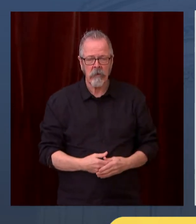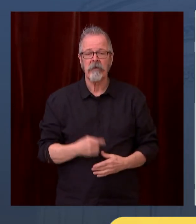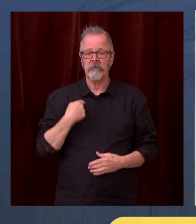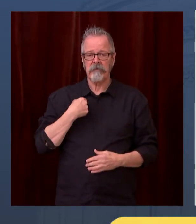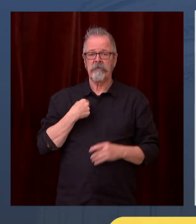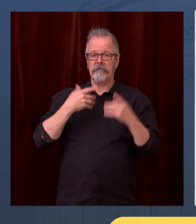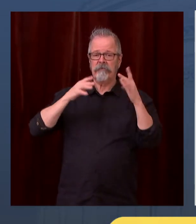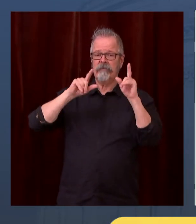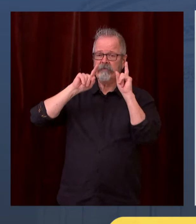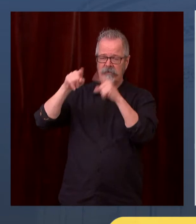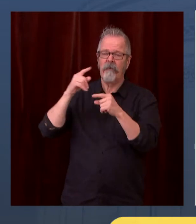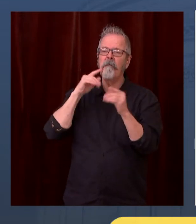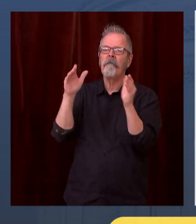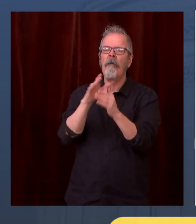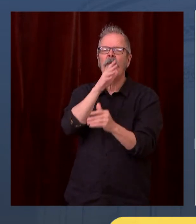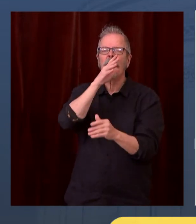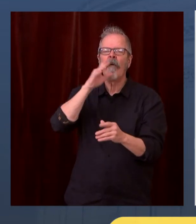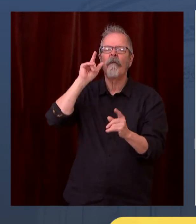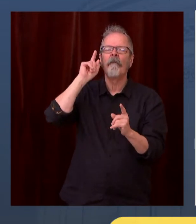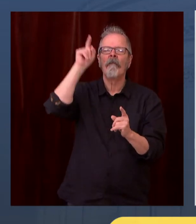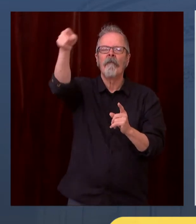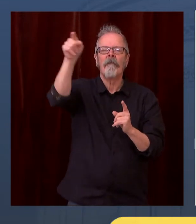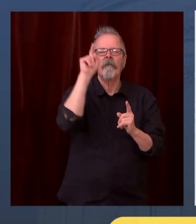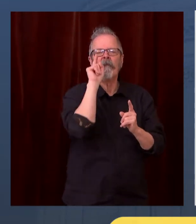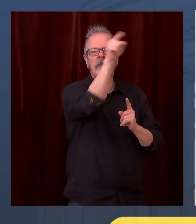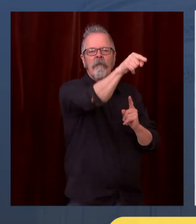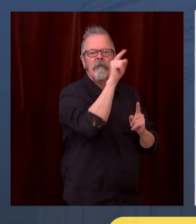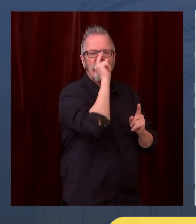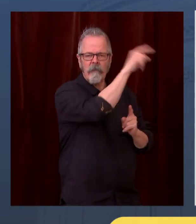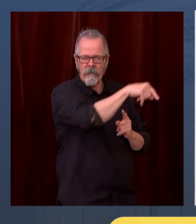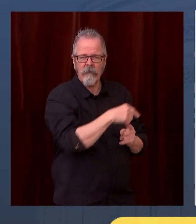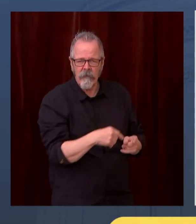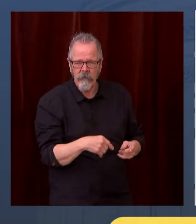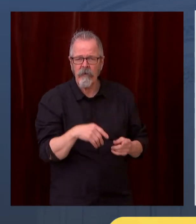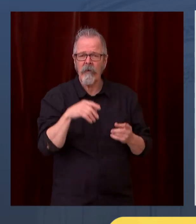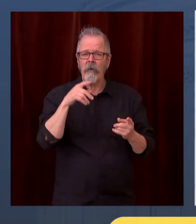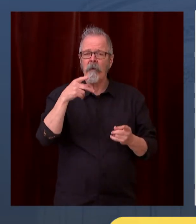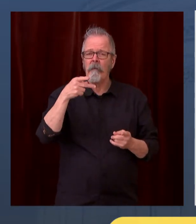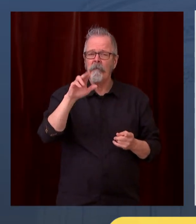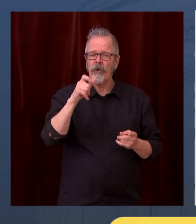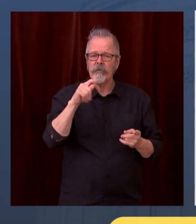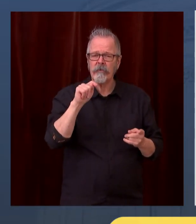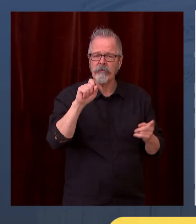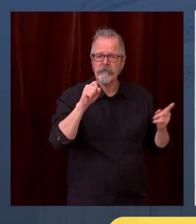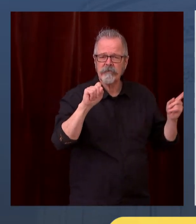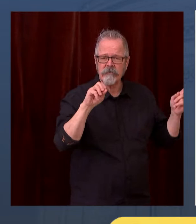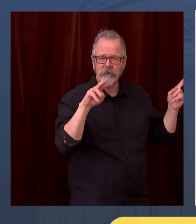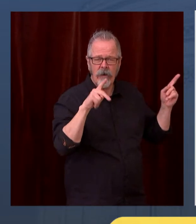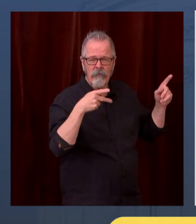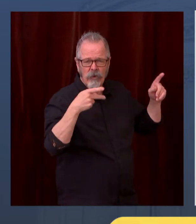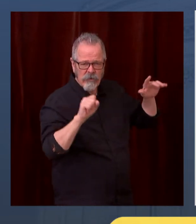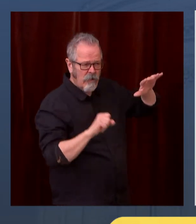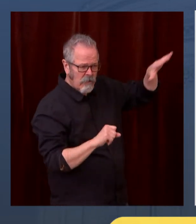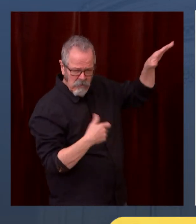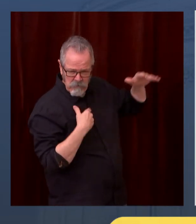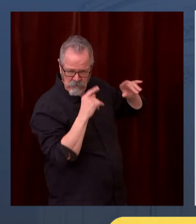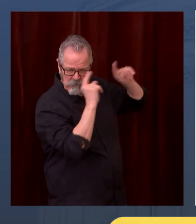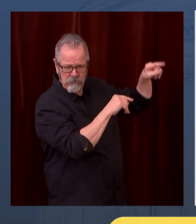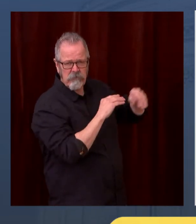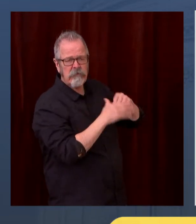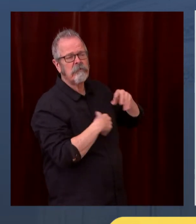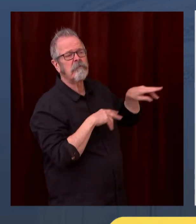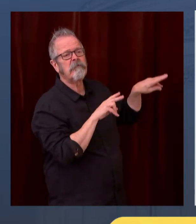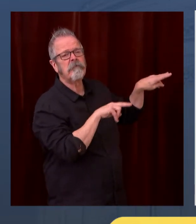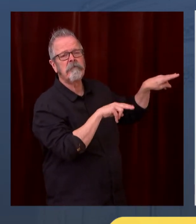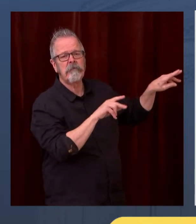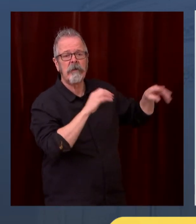rural areas, in the Puget Sound area and beyond. And next week I plan on visiting Eastern Washington. We offer a heartfelt thank